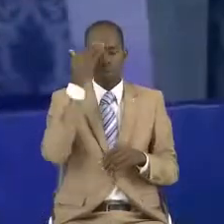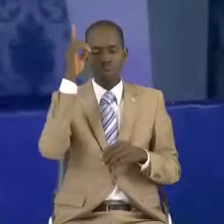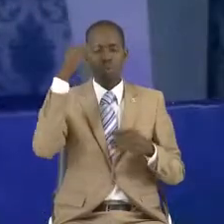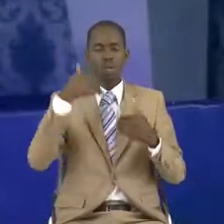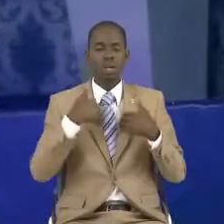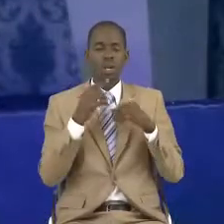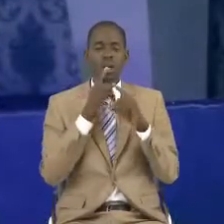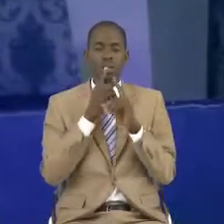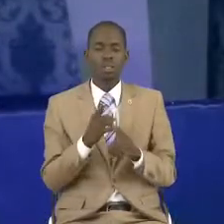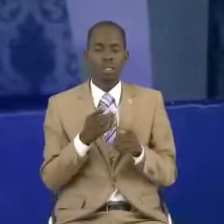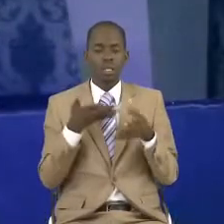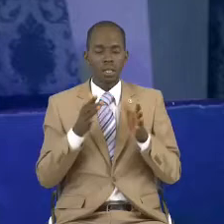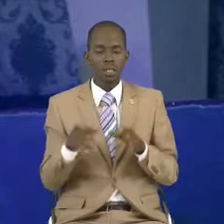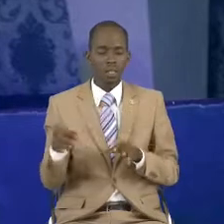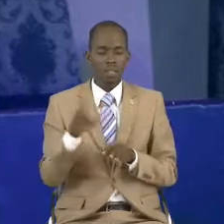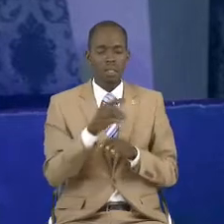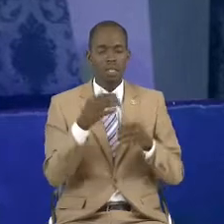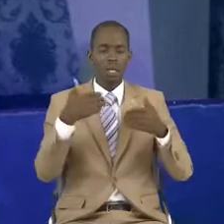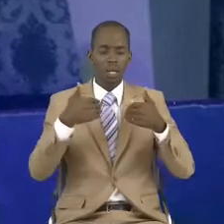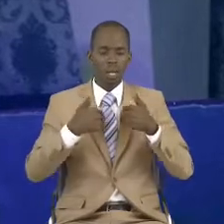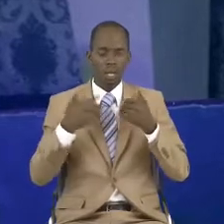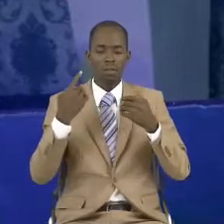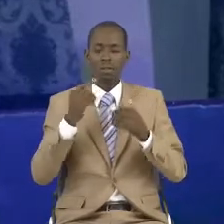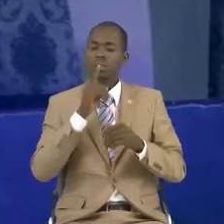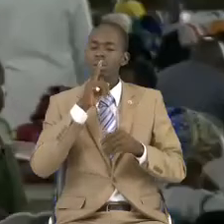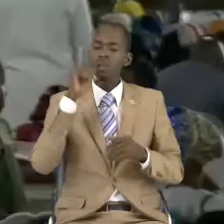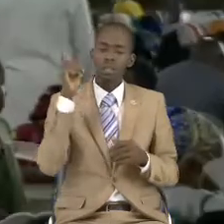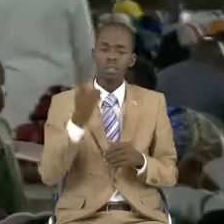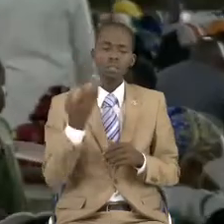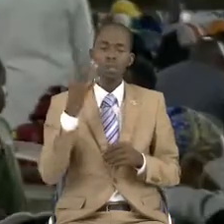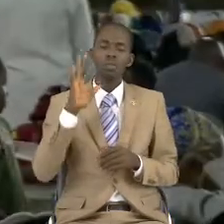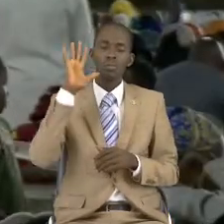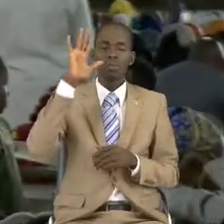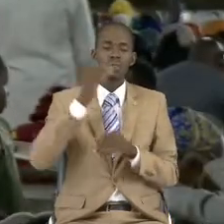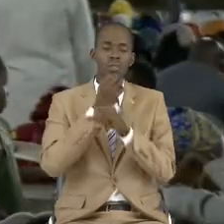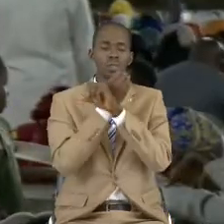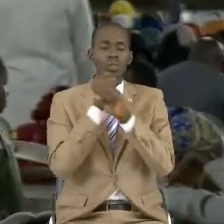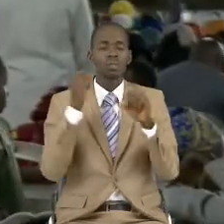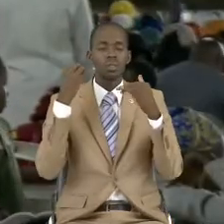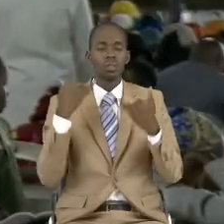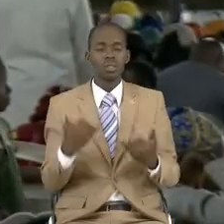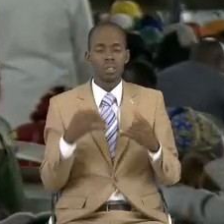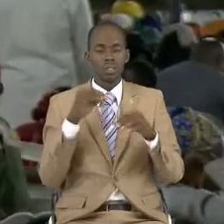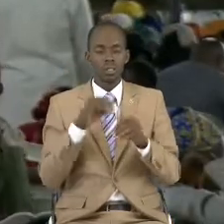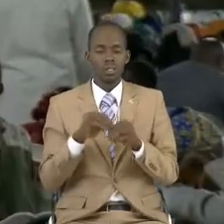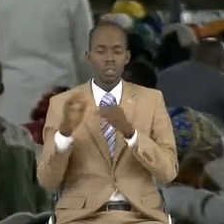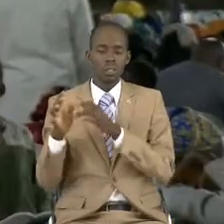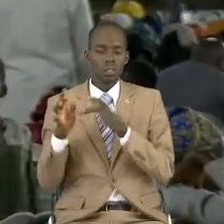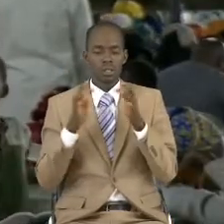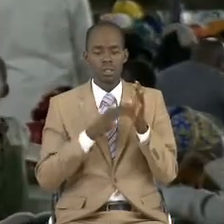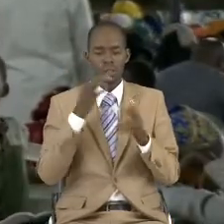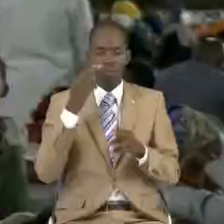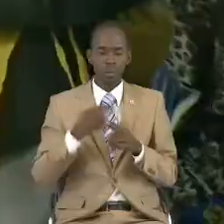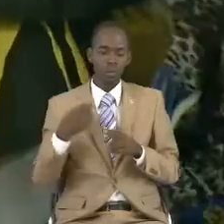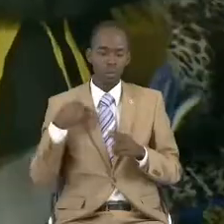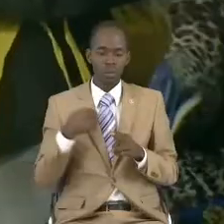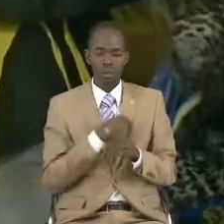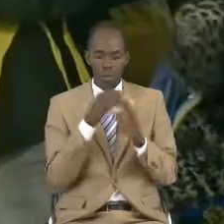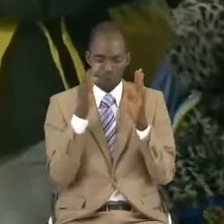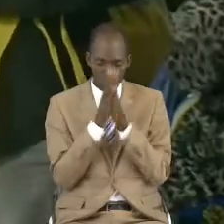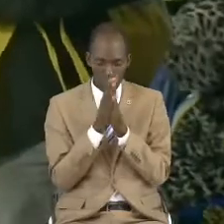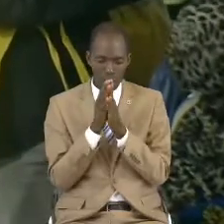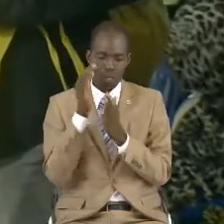let them have the assurance of your salvation now in jesus name we pray